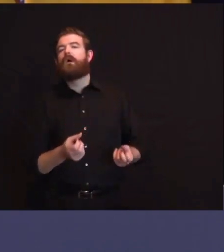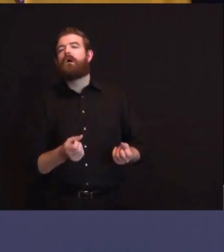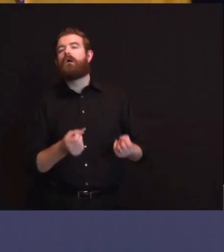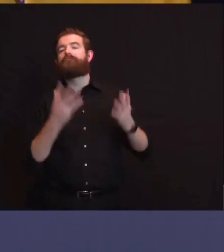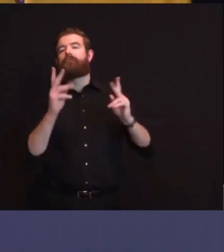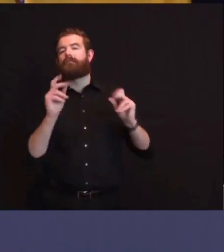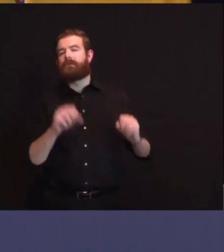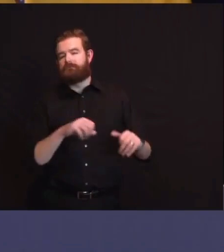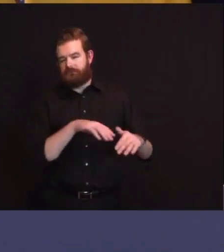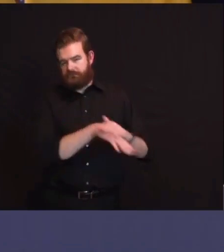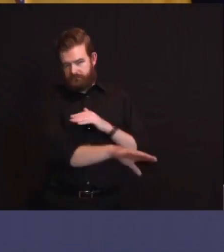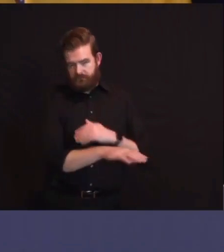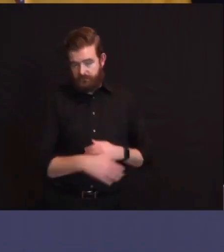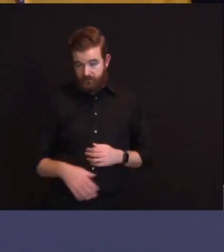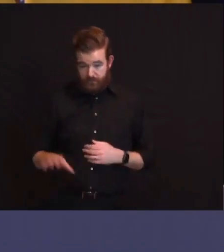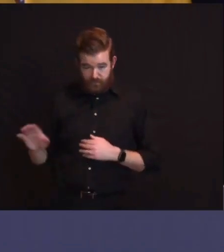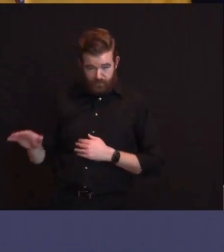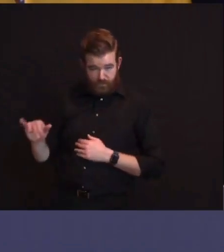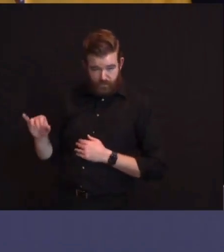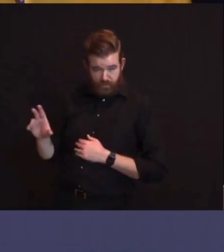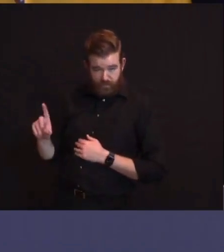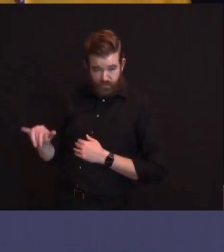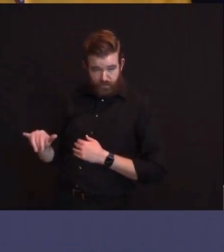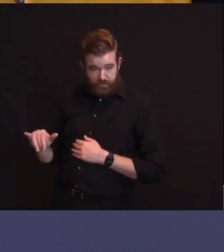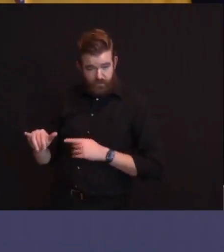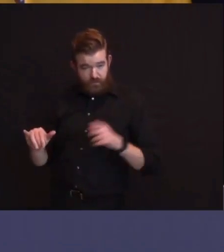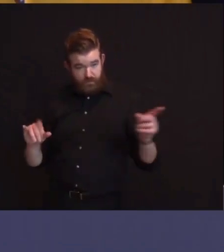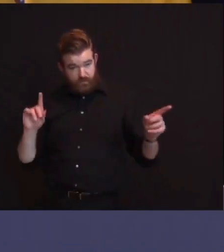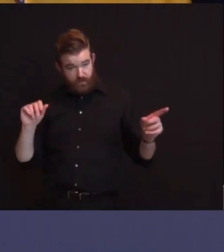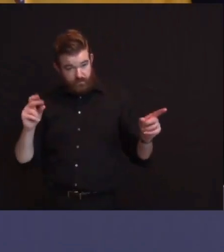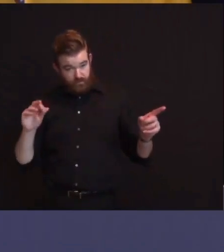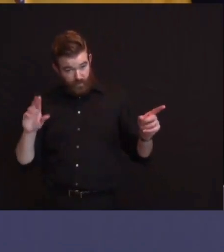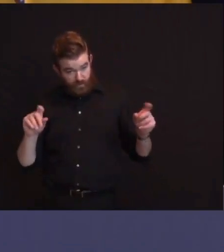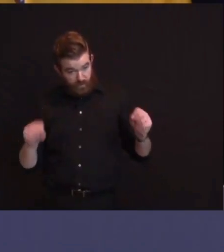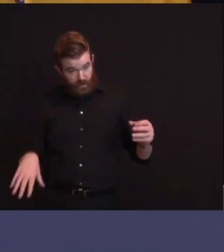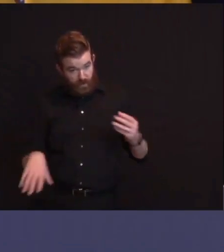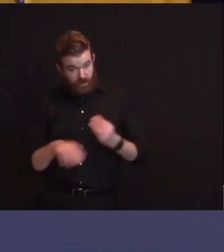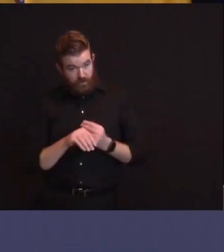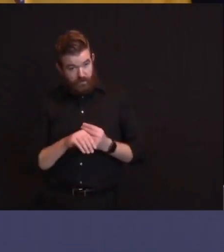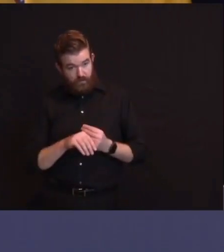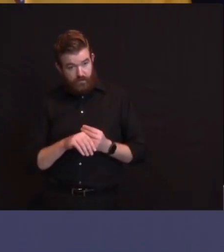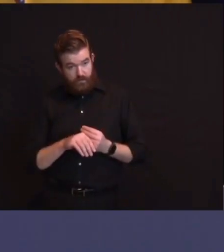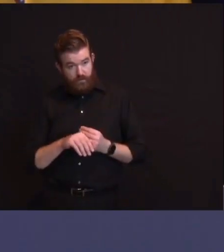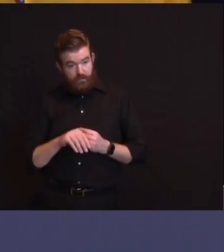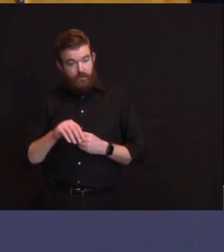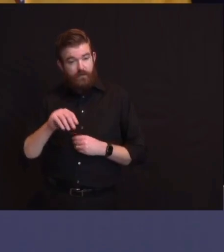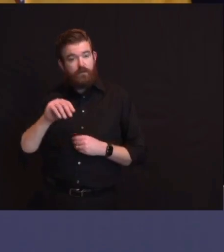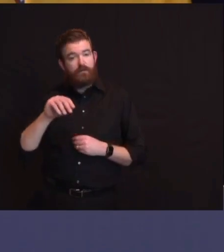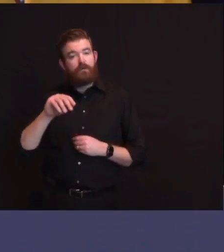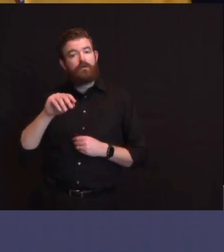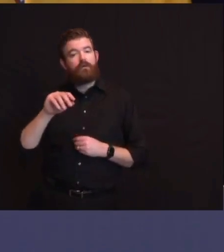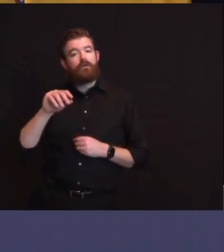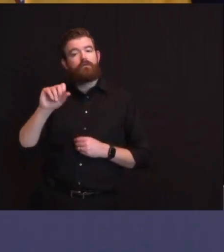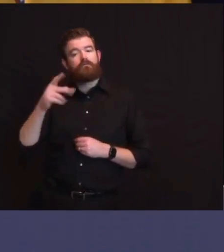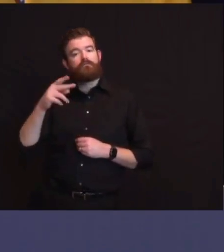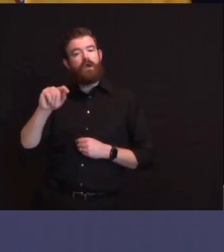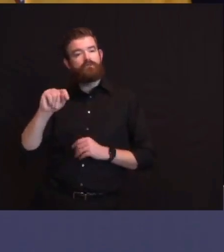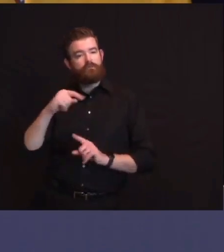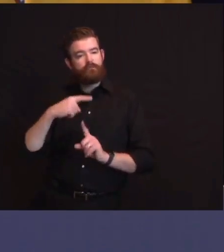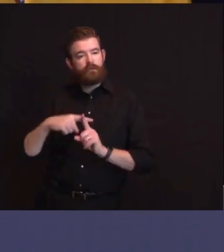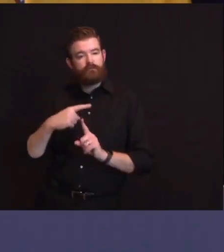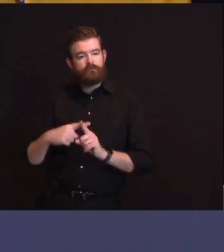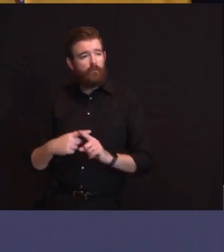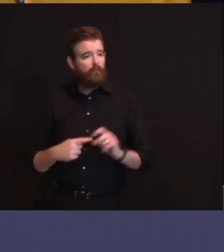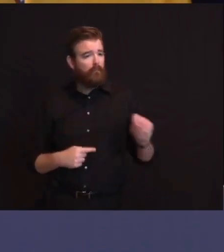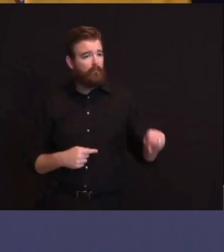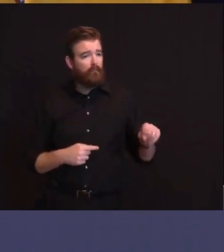every day. We know it, right? Yeah, I mean, I don't see any reason not to. So unless we come back to you and tell you otherwise, Mahan, if you could help us out